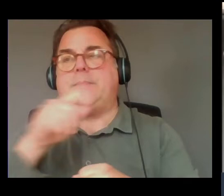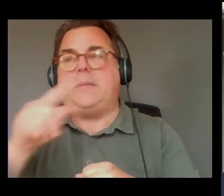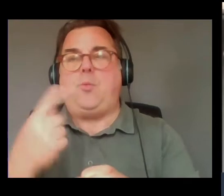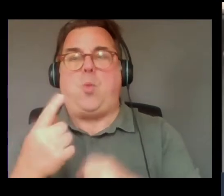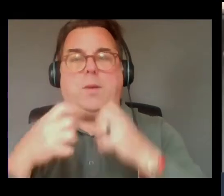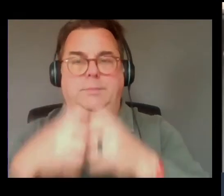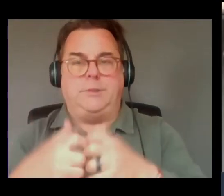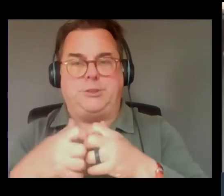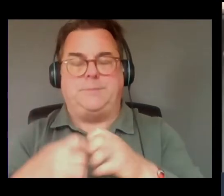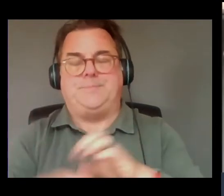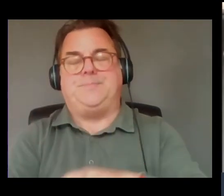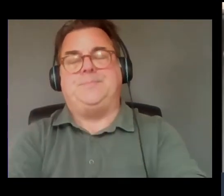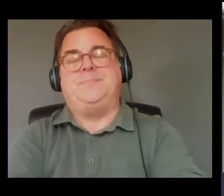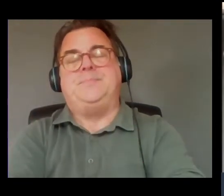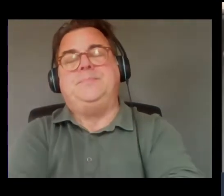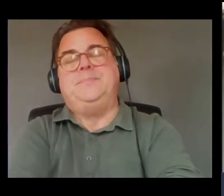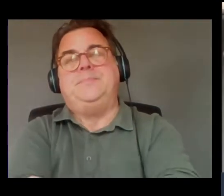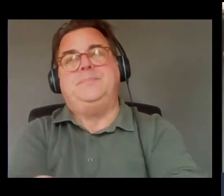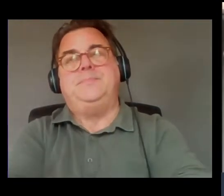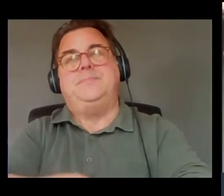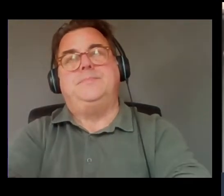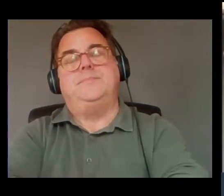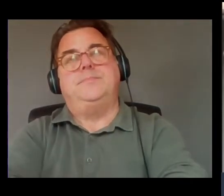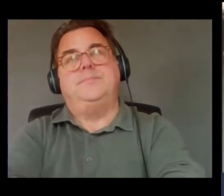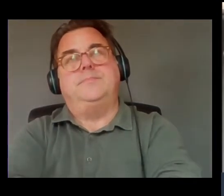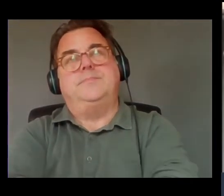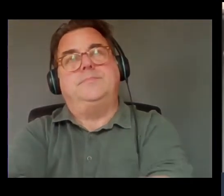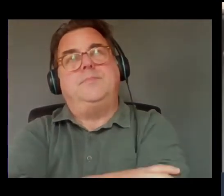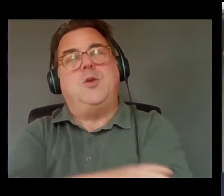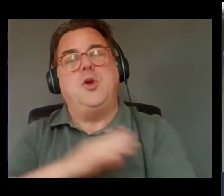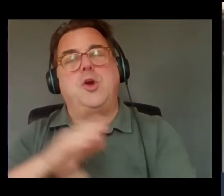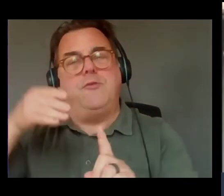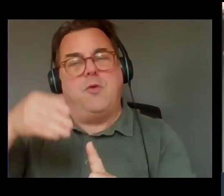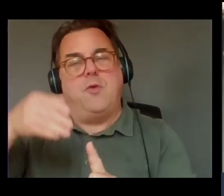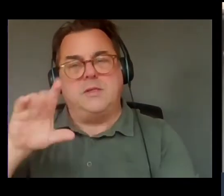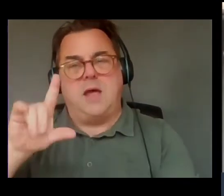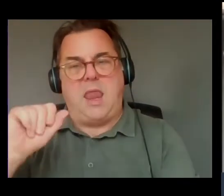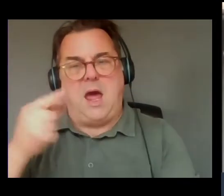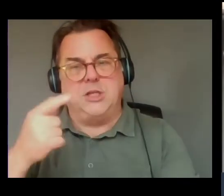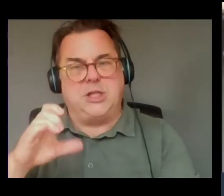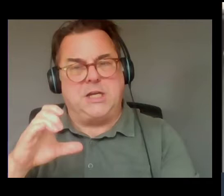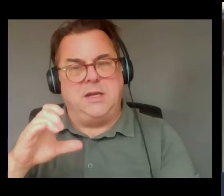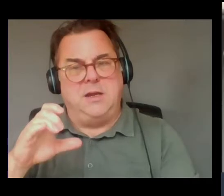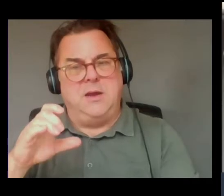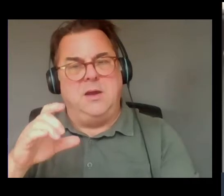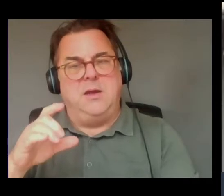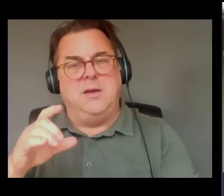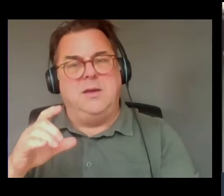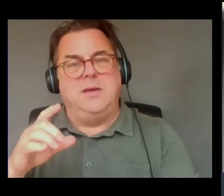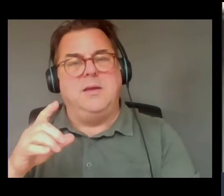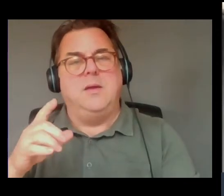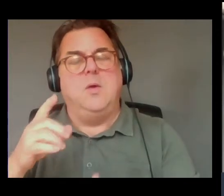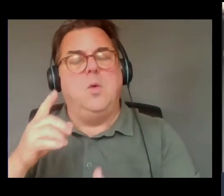you're primarily focusing on the logic of what you want the application to do, right? The machine learning